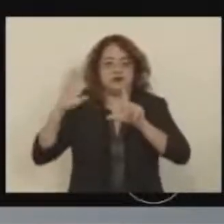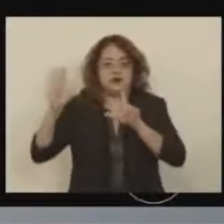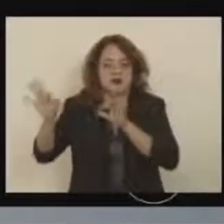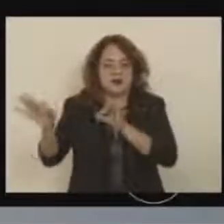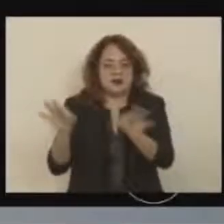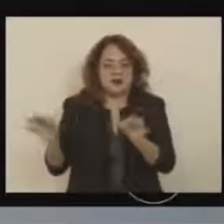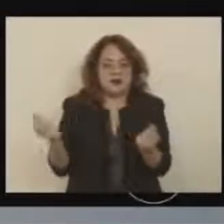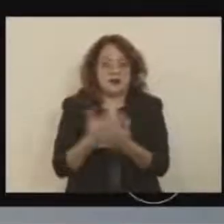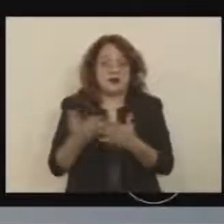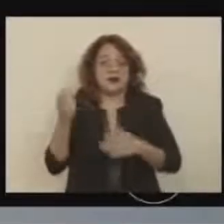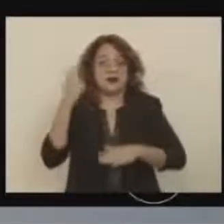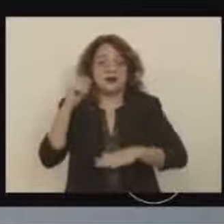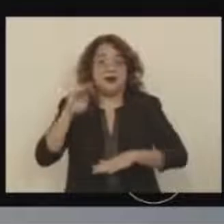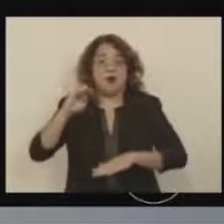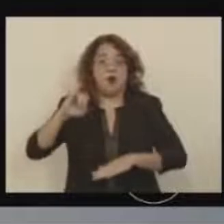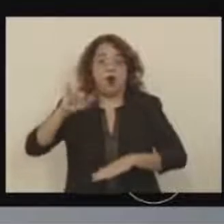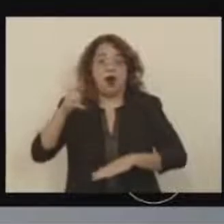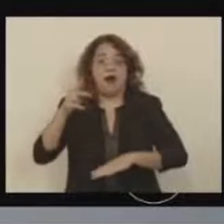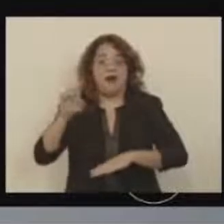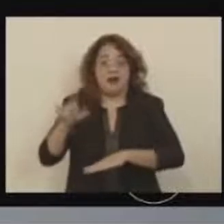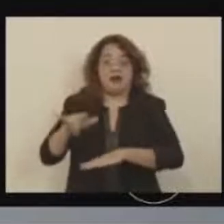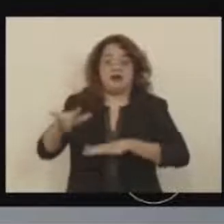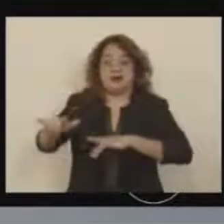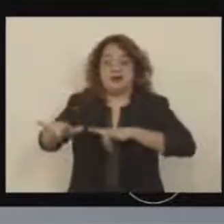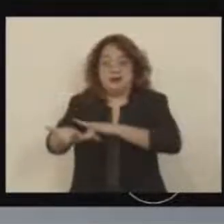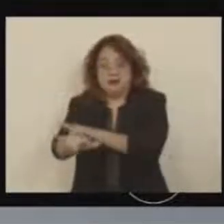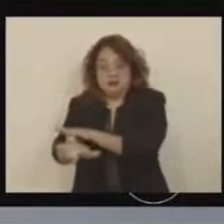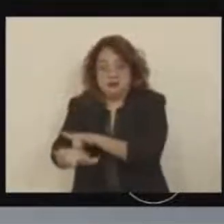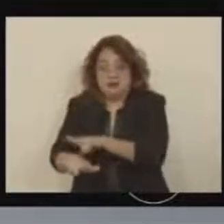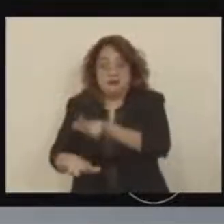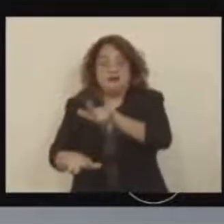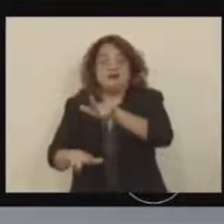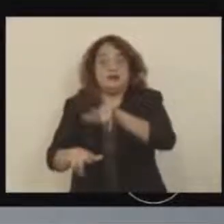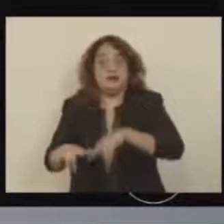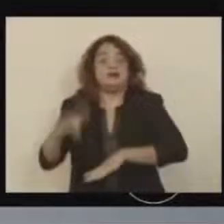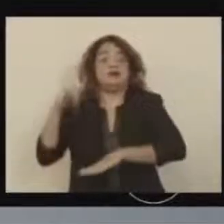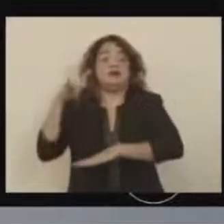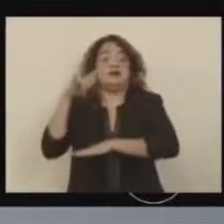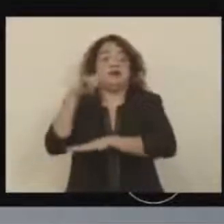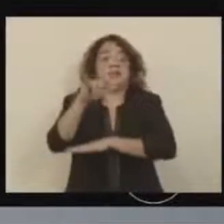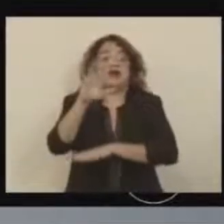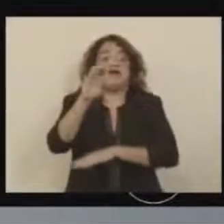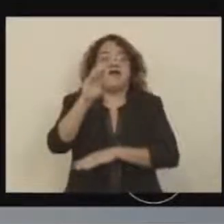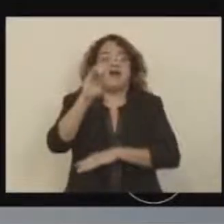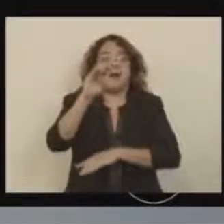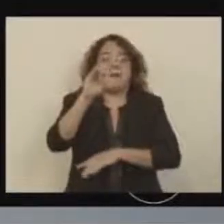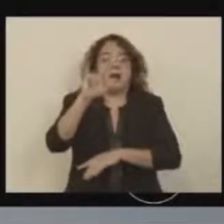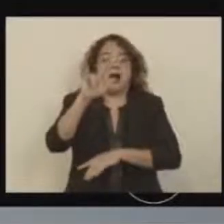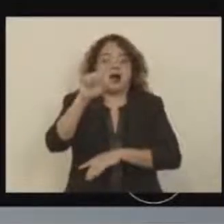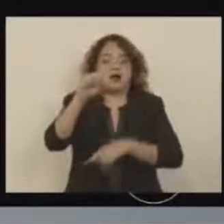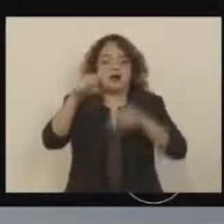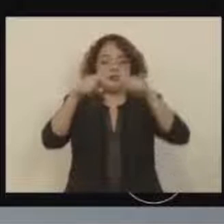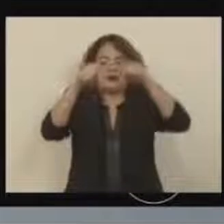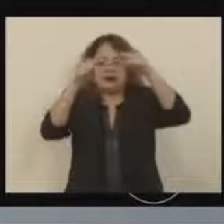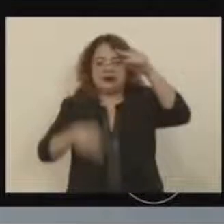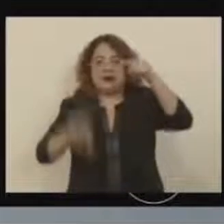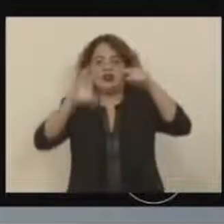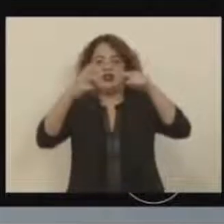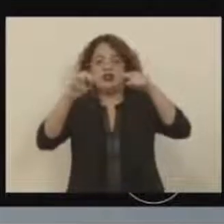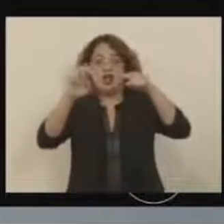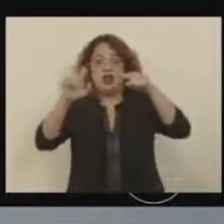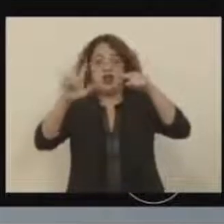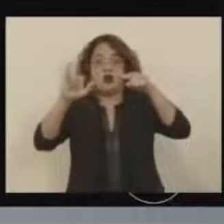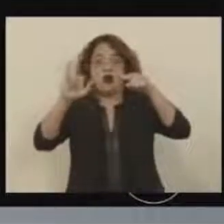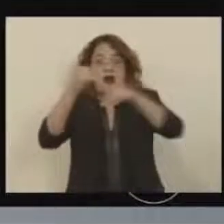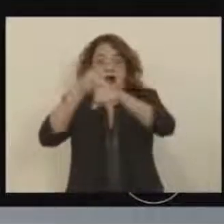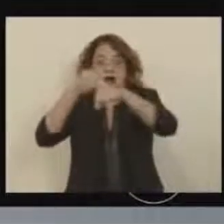After departing Mojave, Cosmic Girl will fly southwest to our drop point, which is about 50 miles south of the Channel Islands. Once we reach the drop point, we'll enter into a loop that we